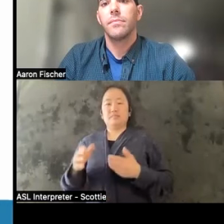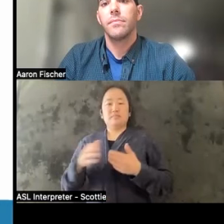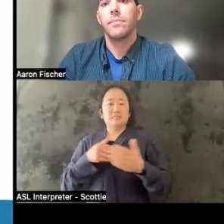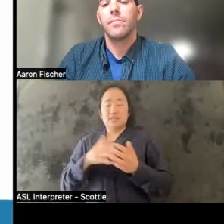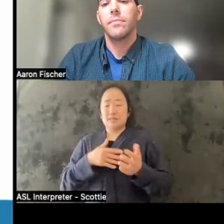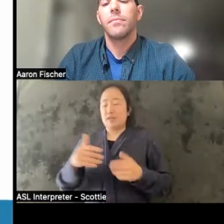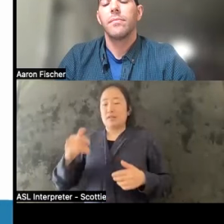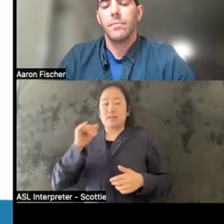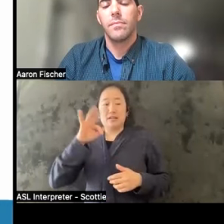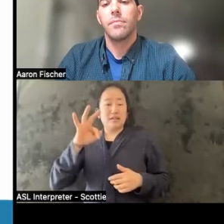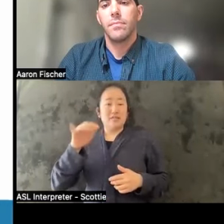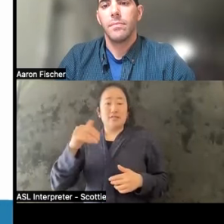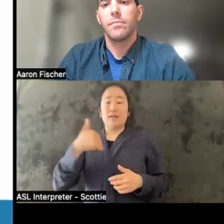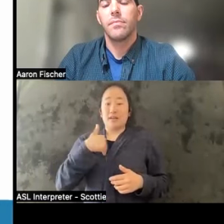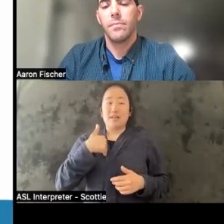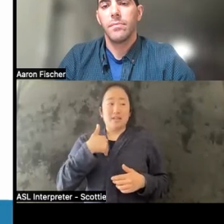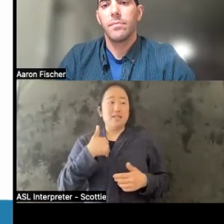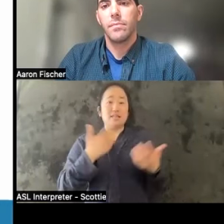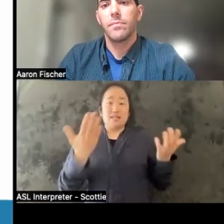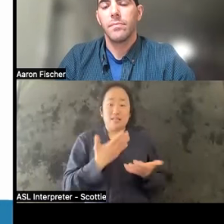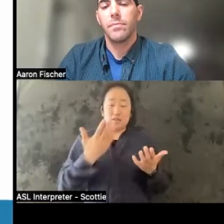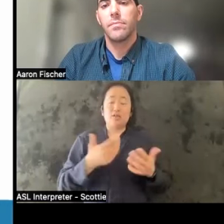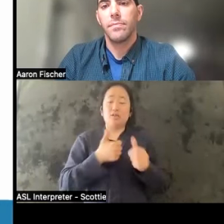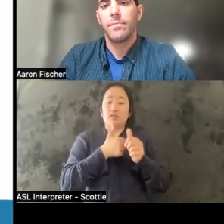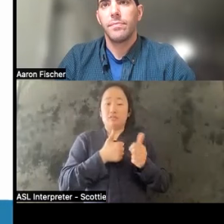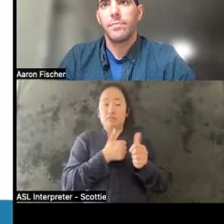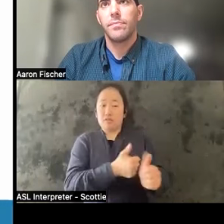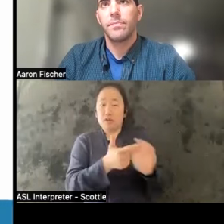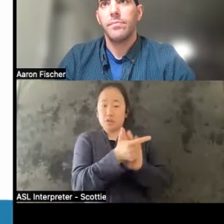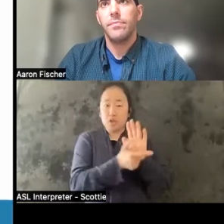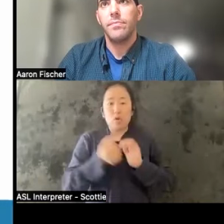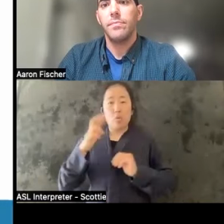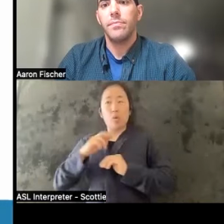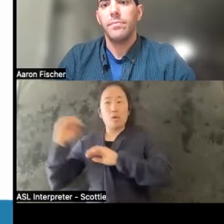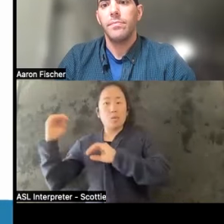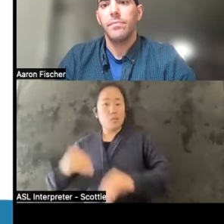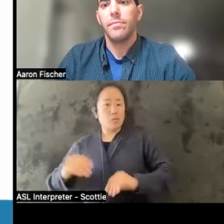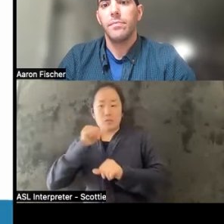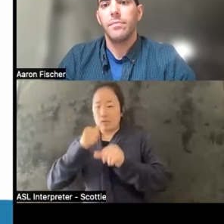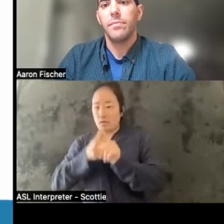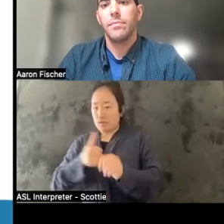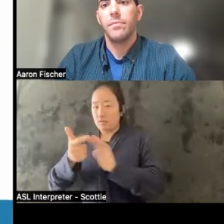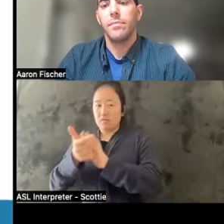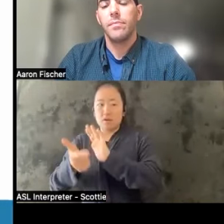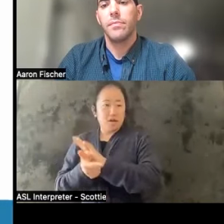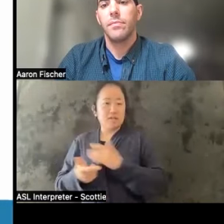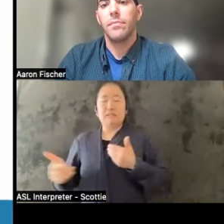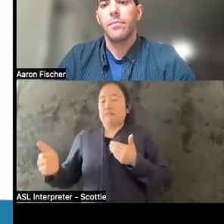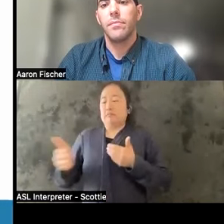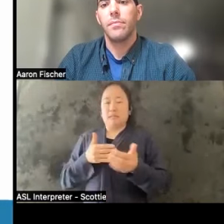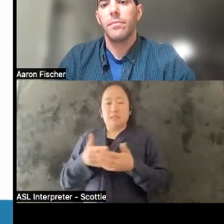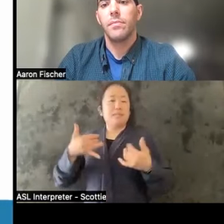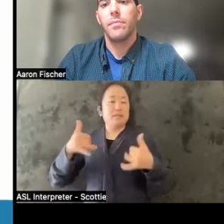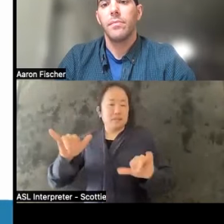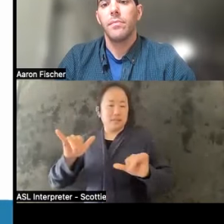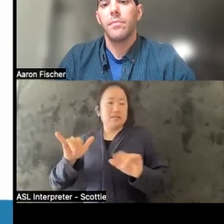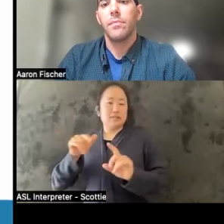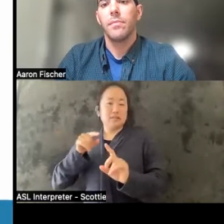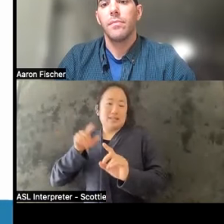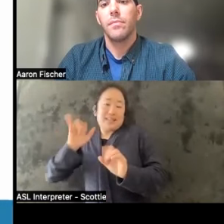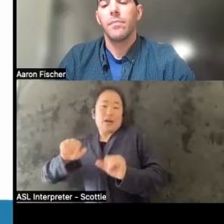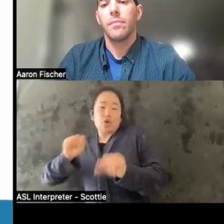not, wouldn't prevent him from being protected. It could impact the remedies that he gets, but in general,